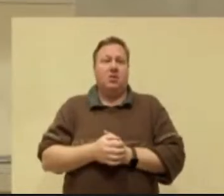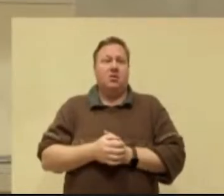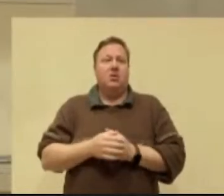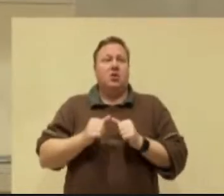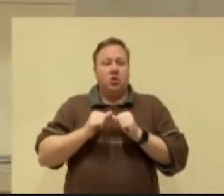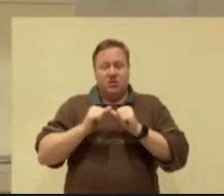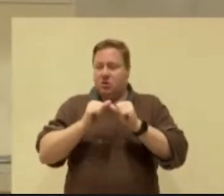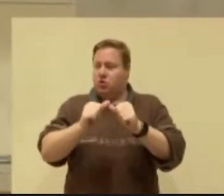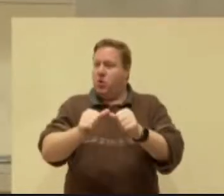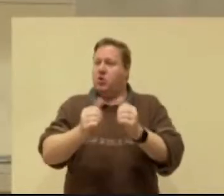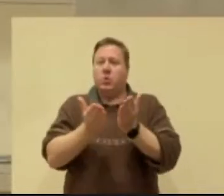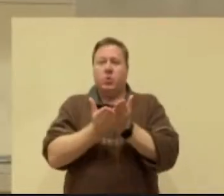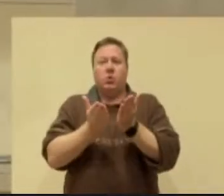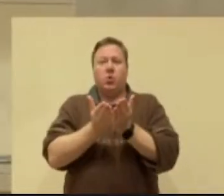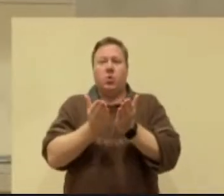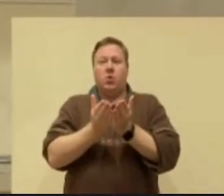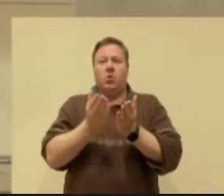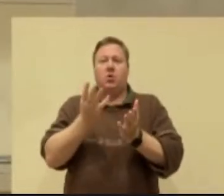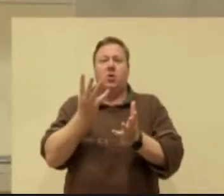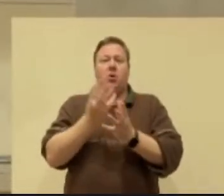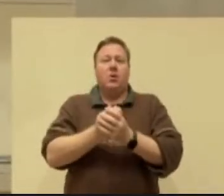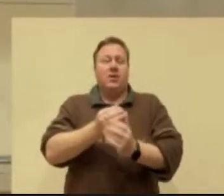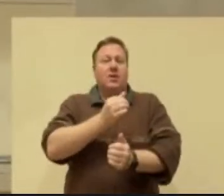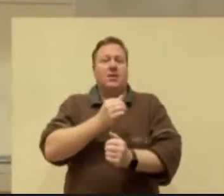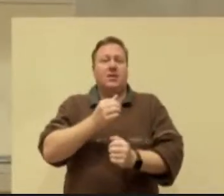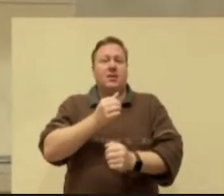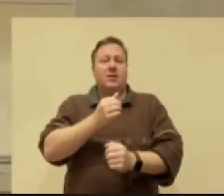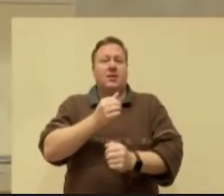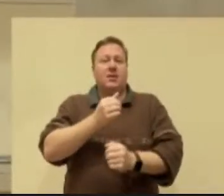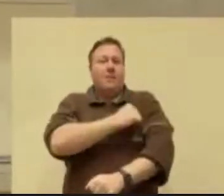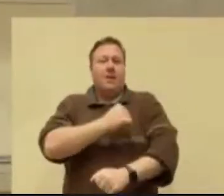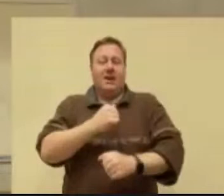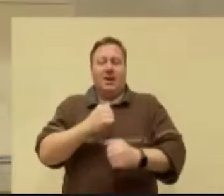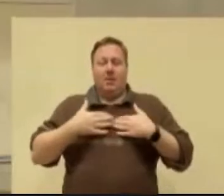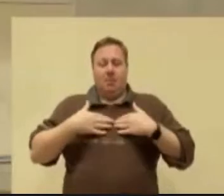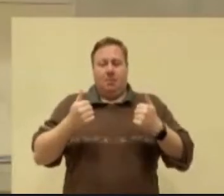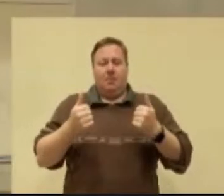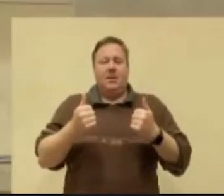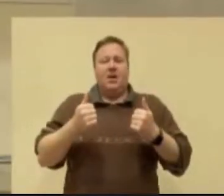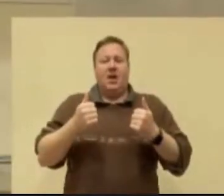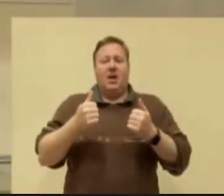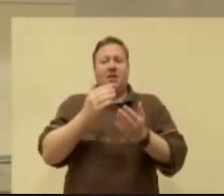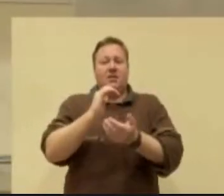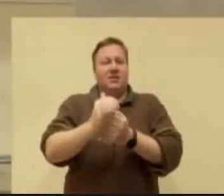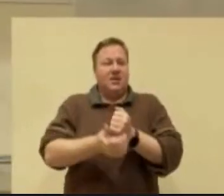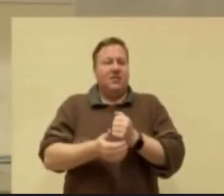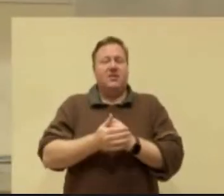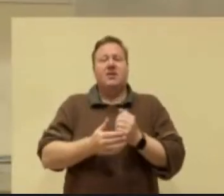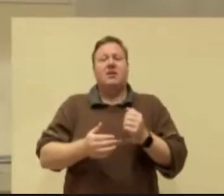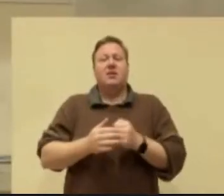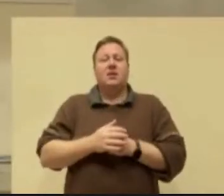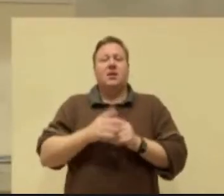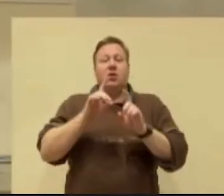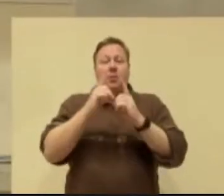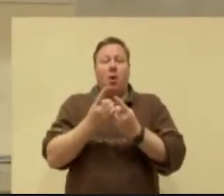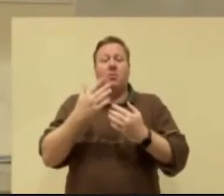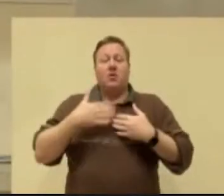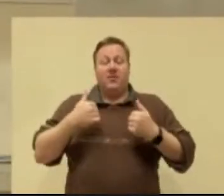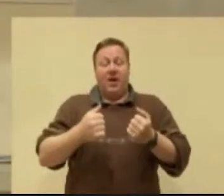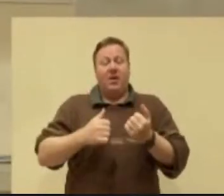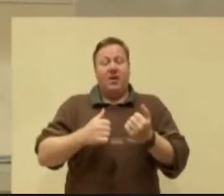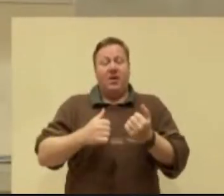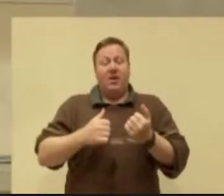of schooling within medical safety procedures there we have the support of the department of health flexibility to